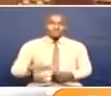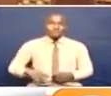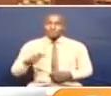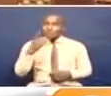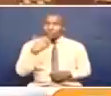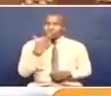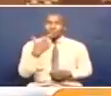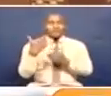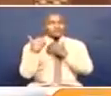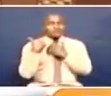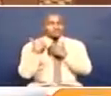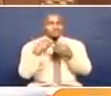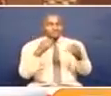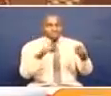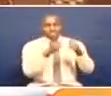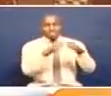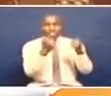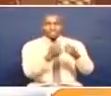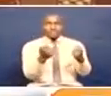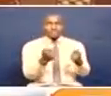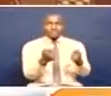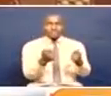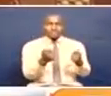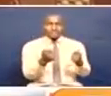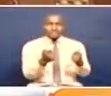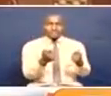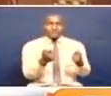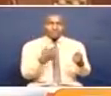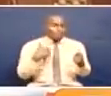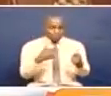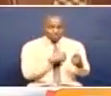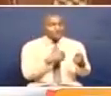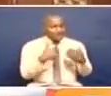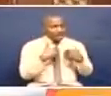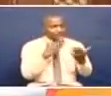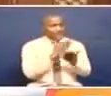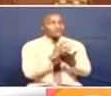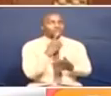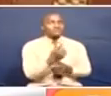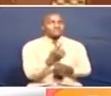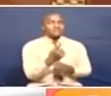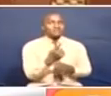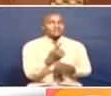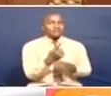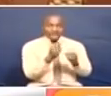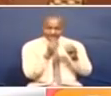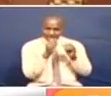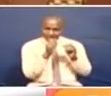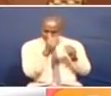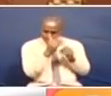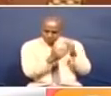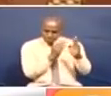were responsible for the mess. And therefore, we have a right to say that in terms of the integrity of the